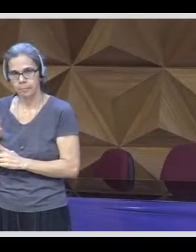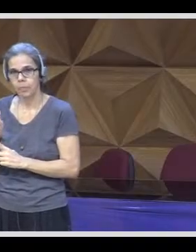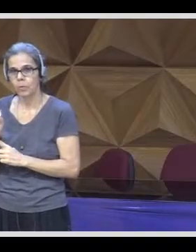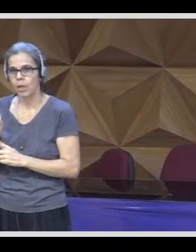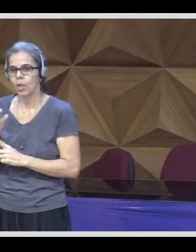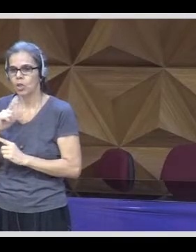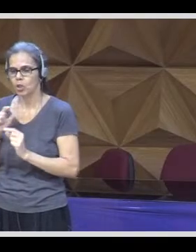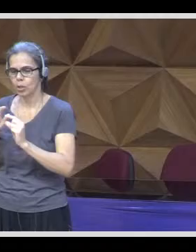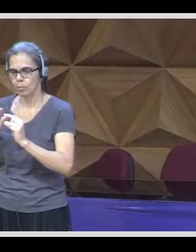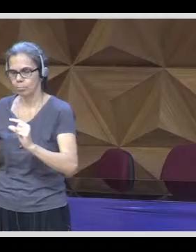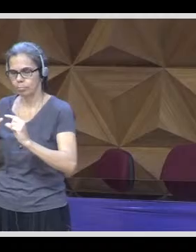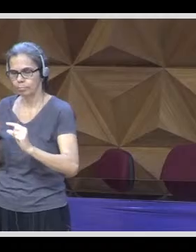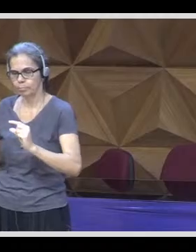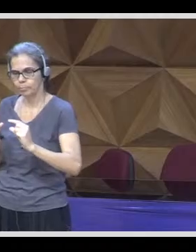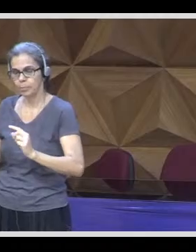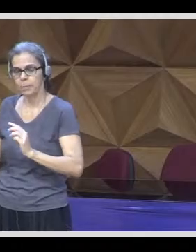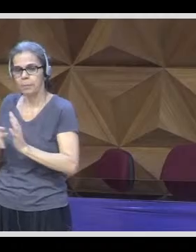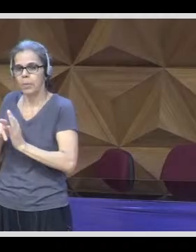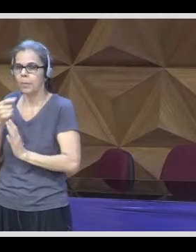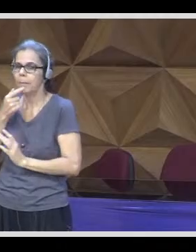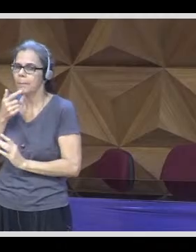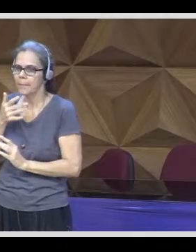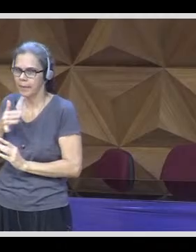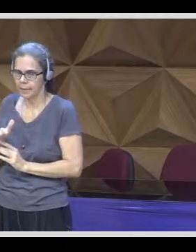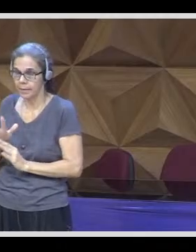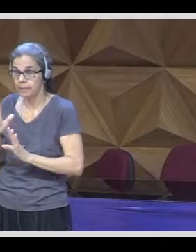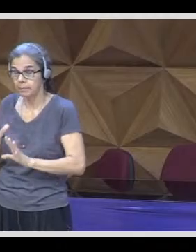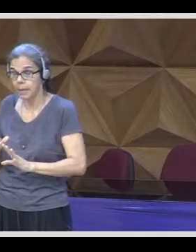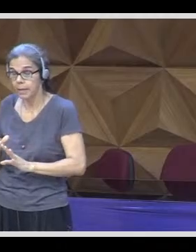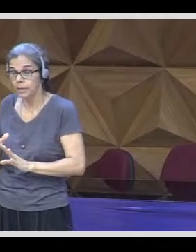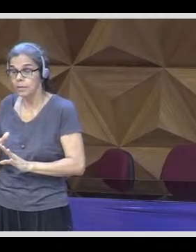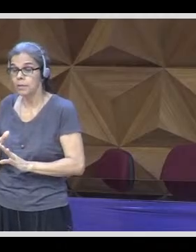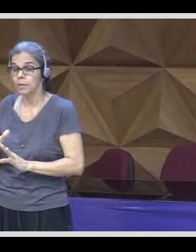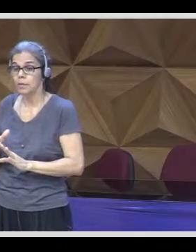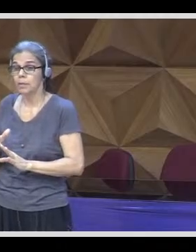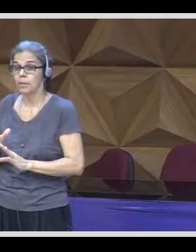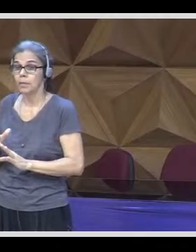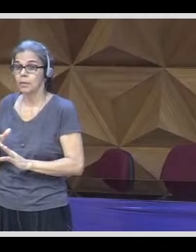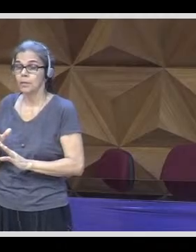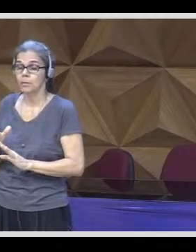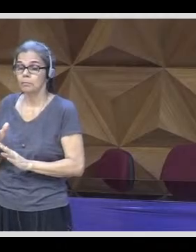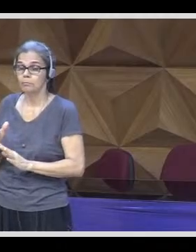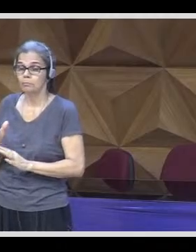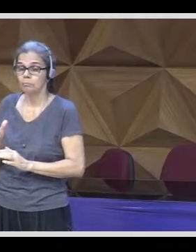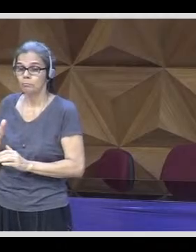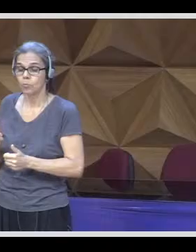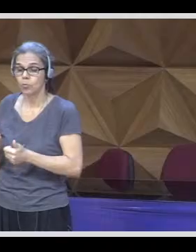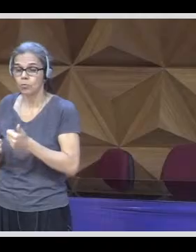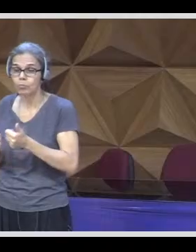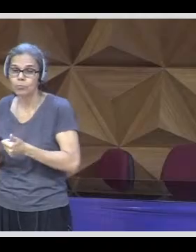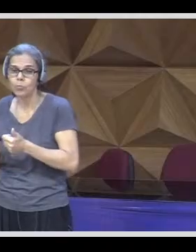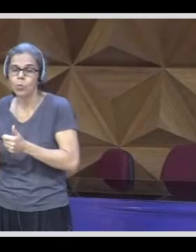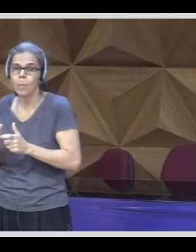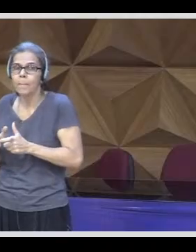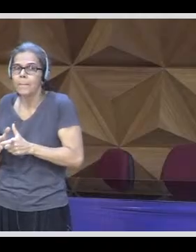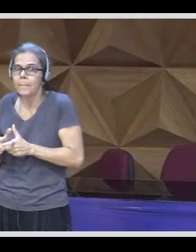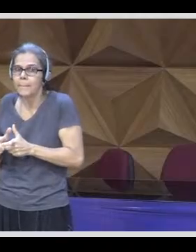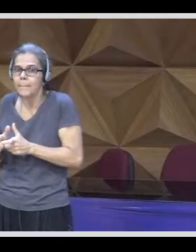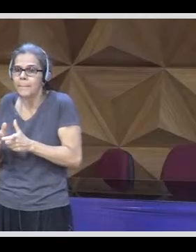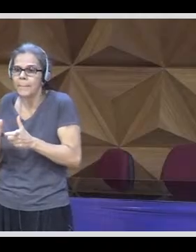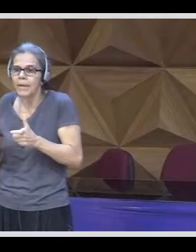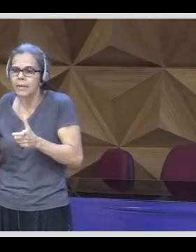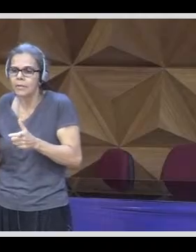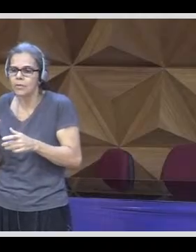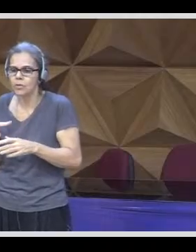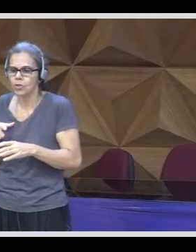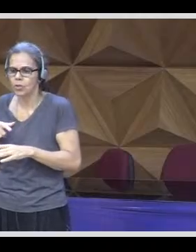streamed, here I have what is red are games that had the adult classification, mature game.